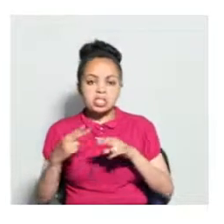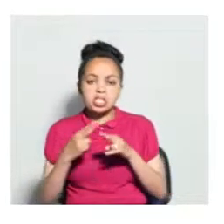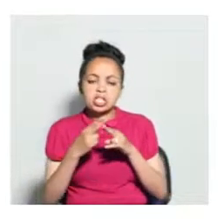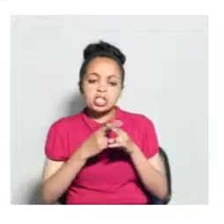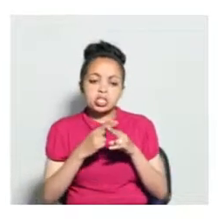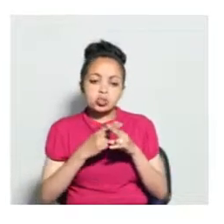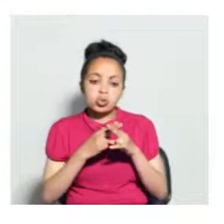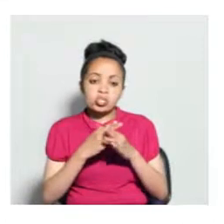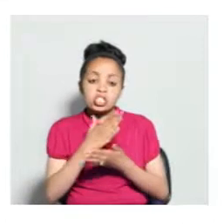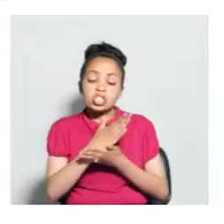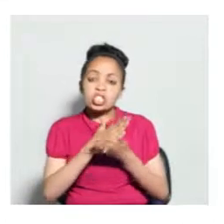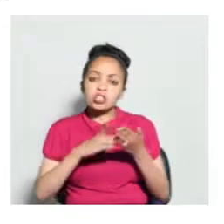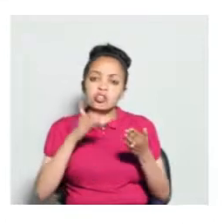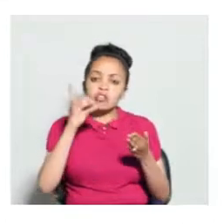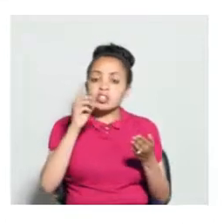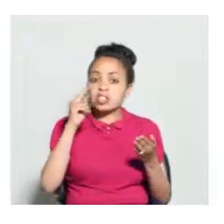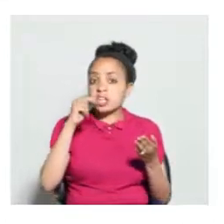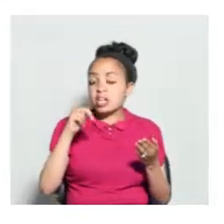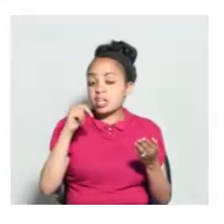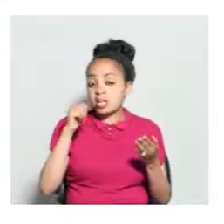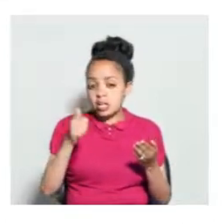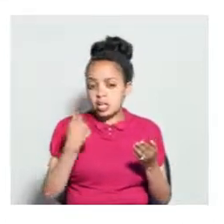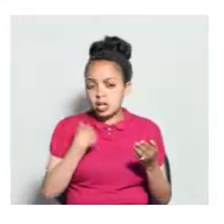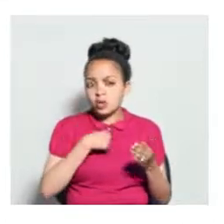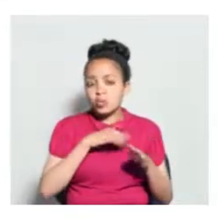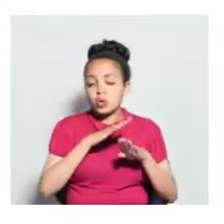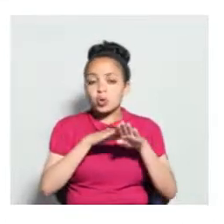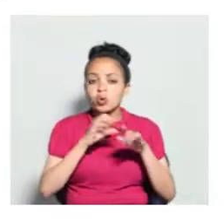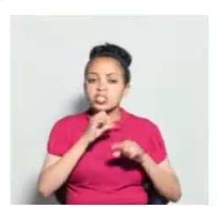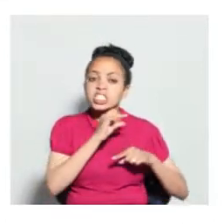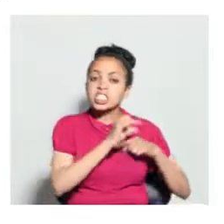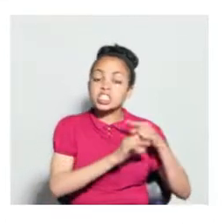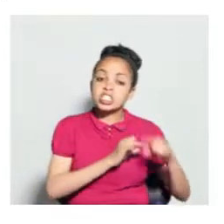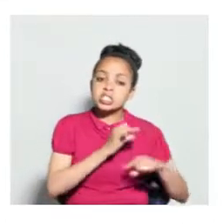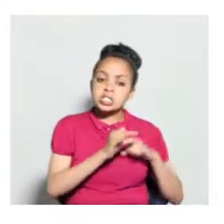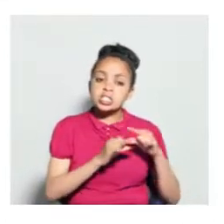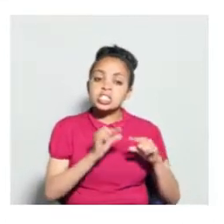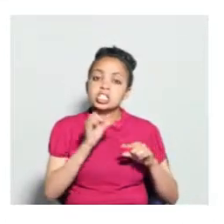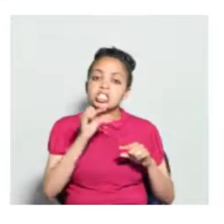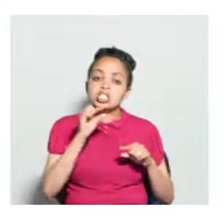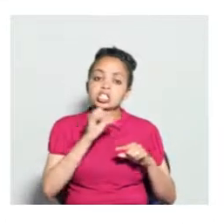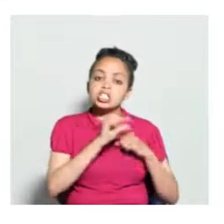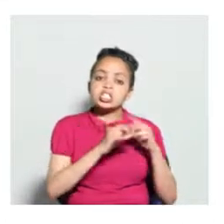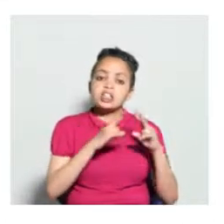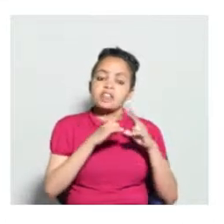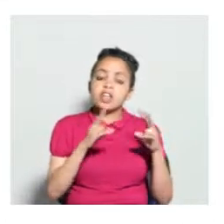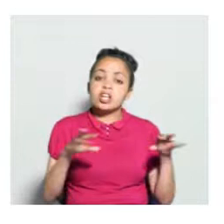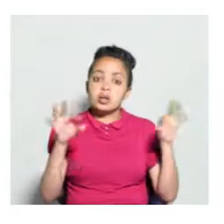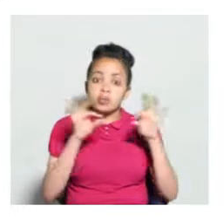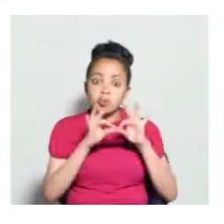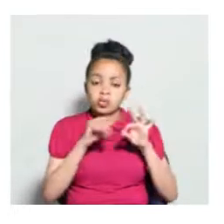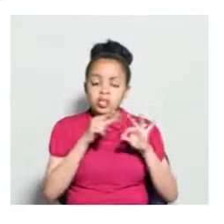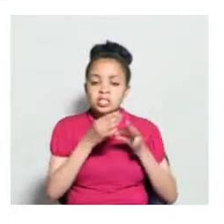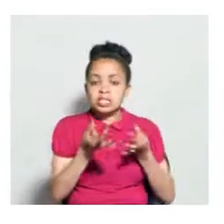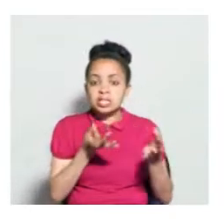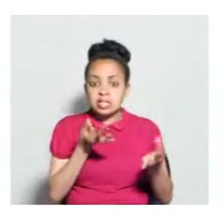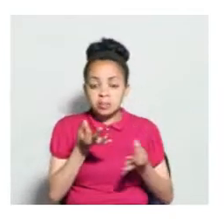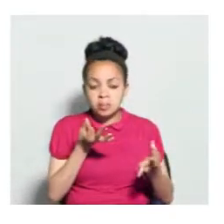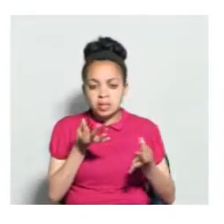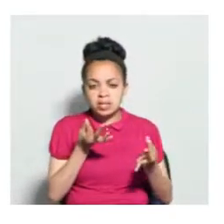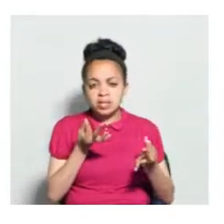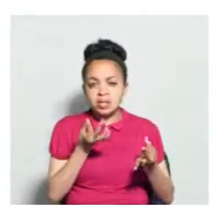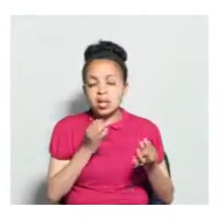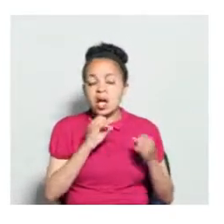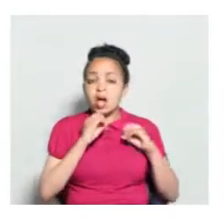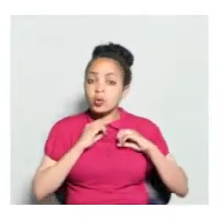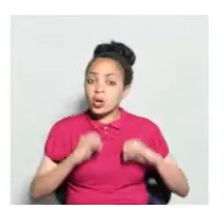short section of DNA, the one that we call gene. Gene is very important in determining